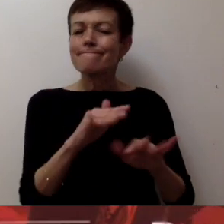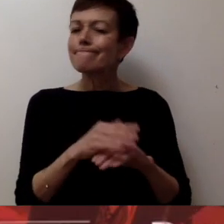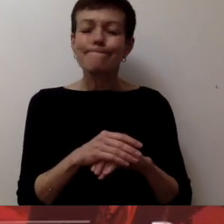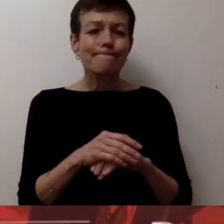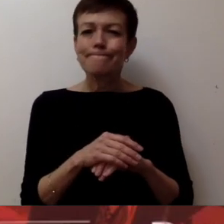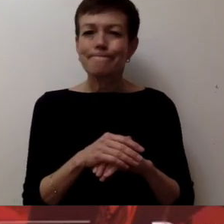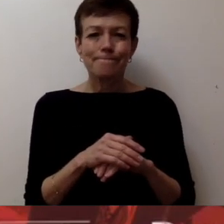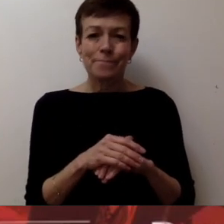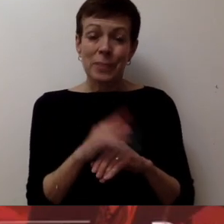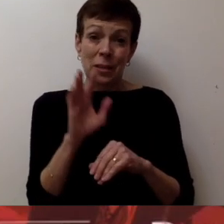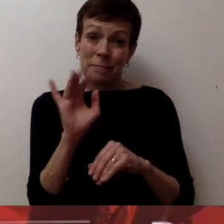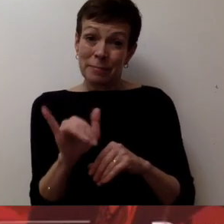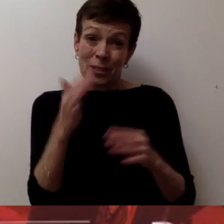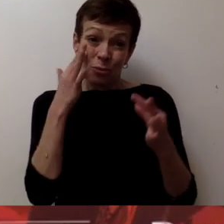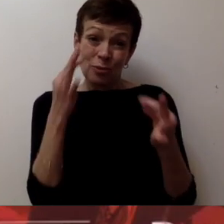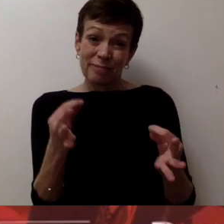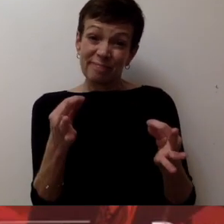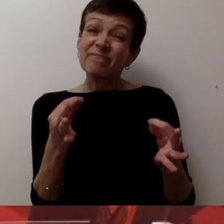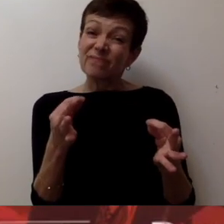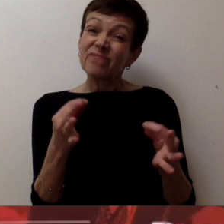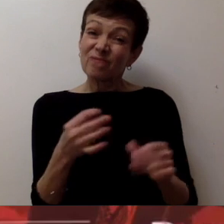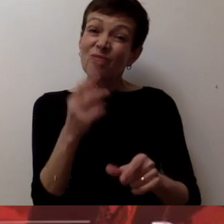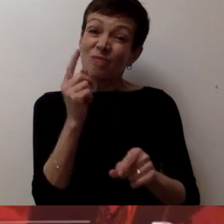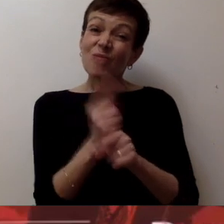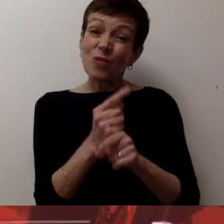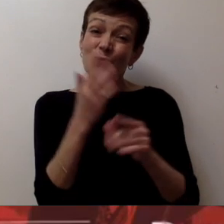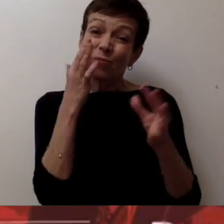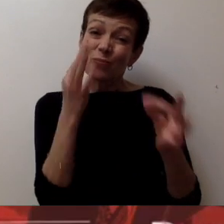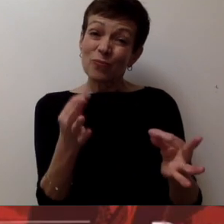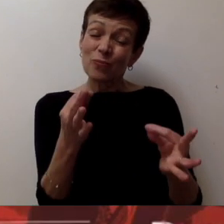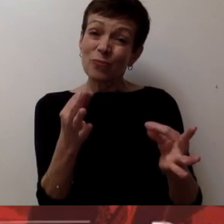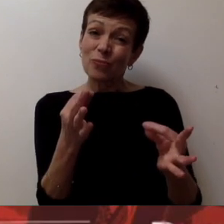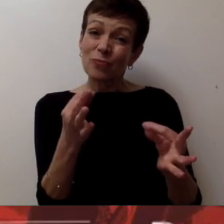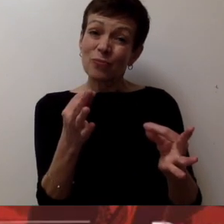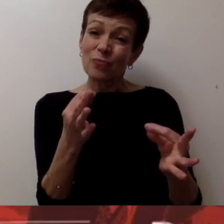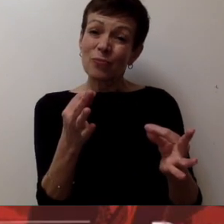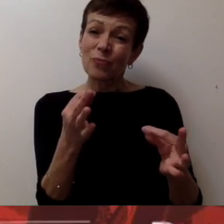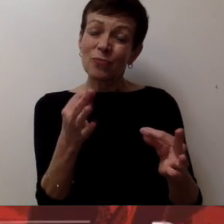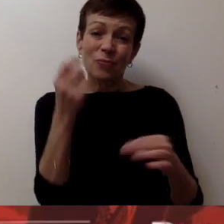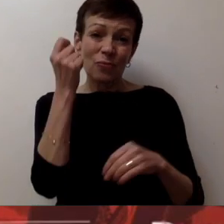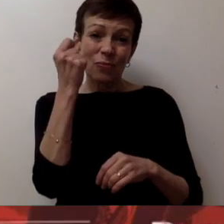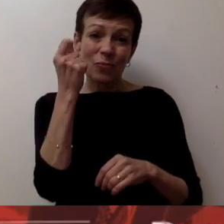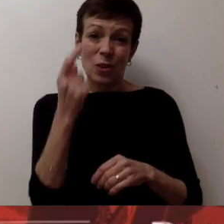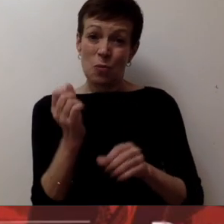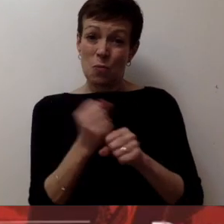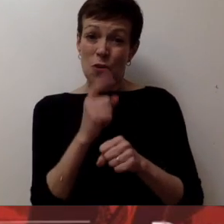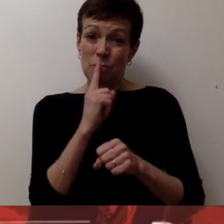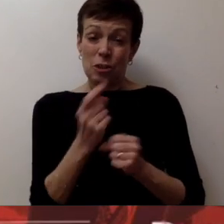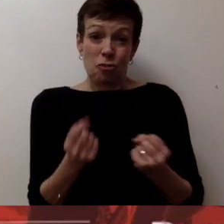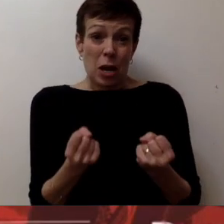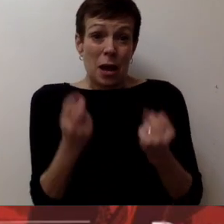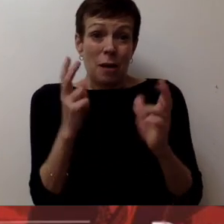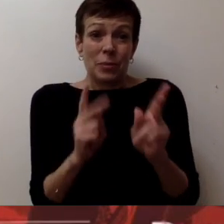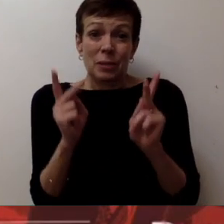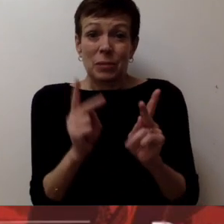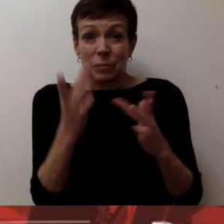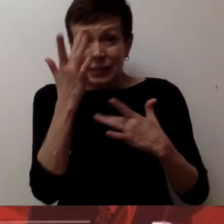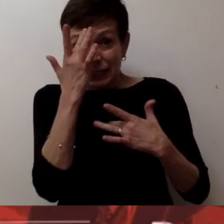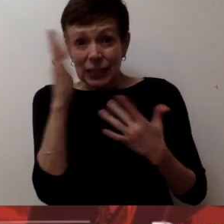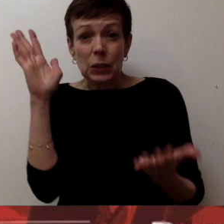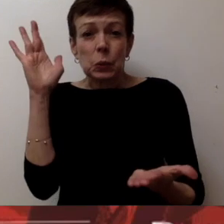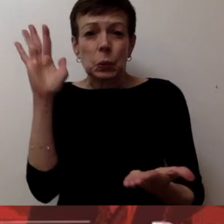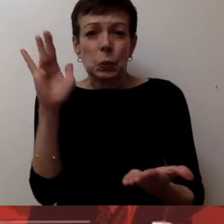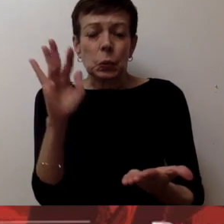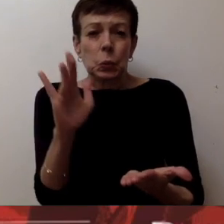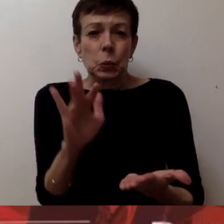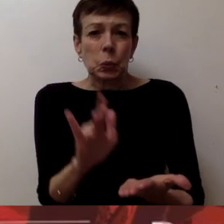But these decisions are absolutely the right decisions if we want to ensure that the number of cases of COVID-19 in our community